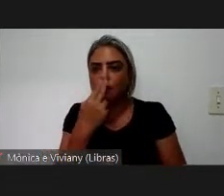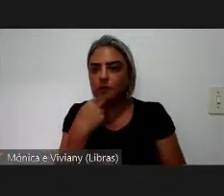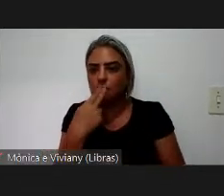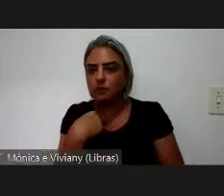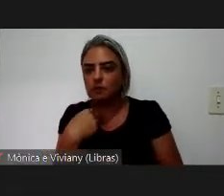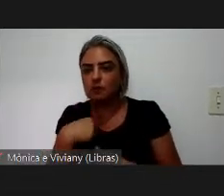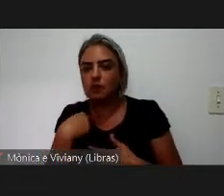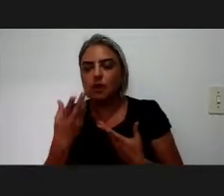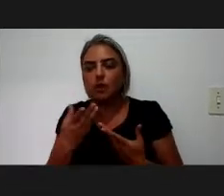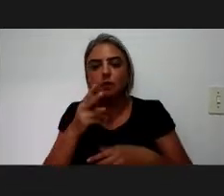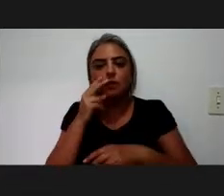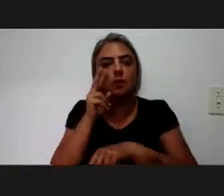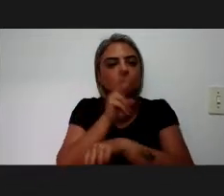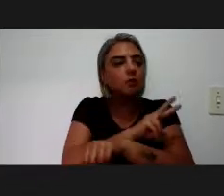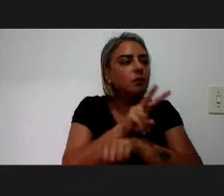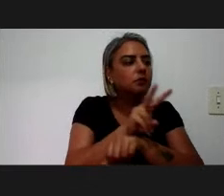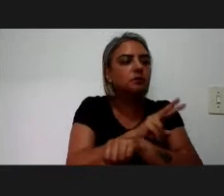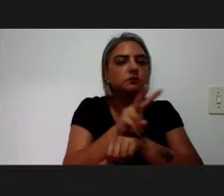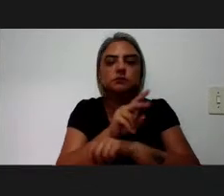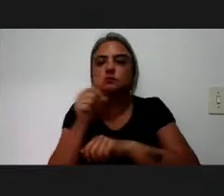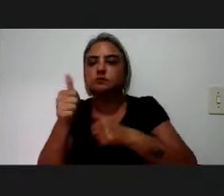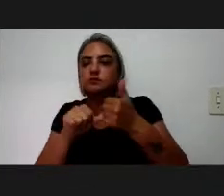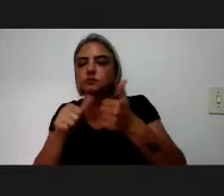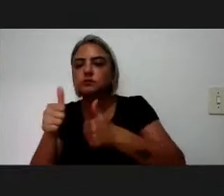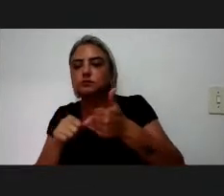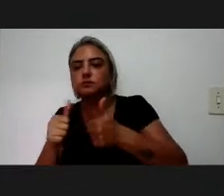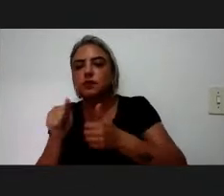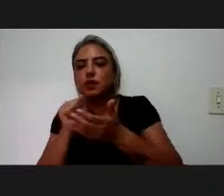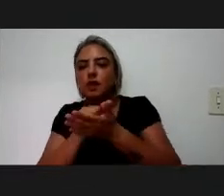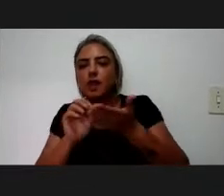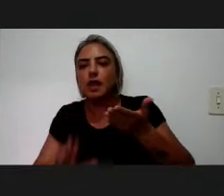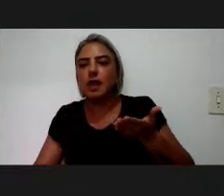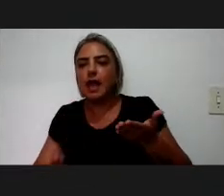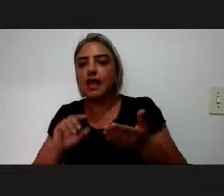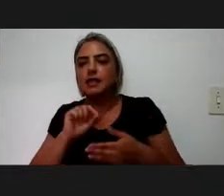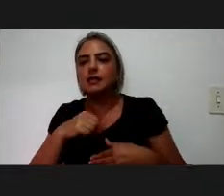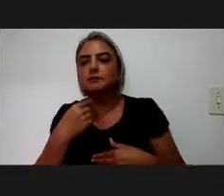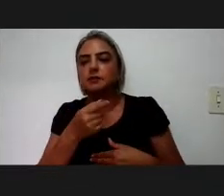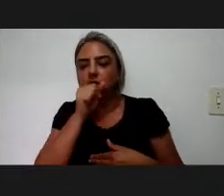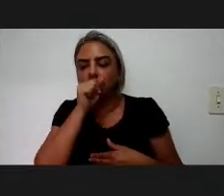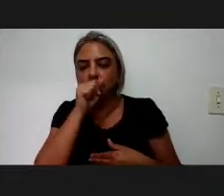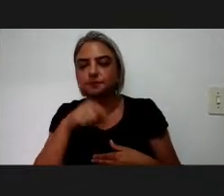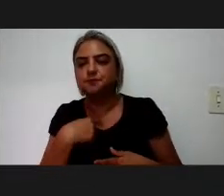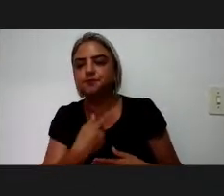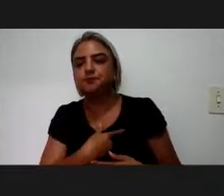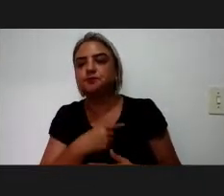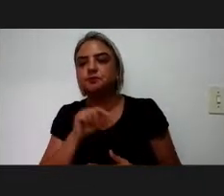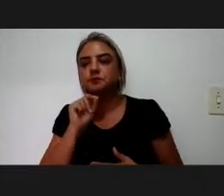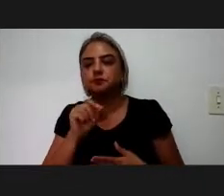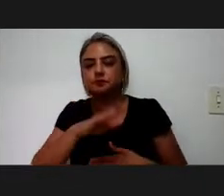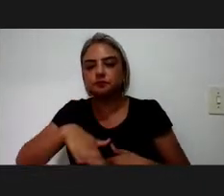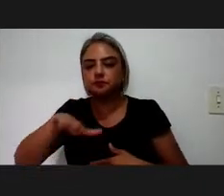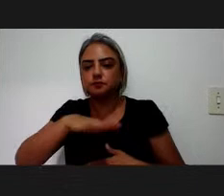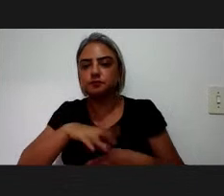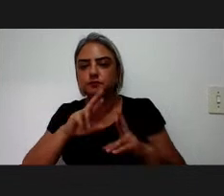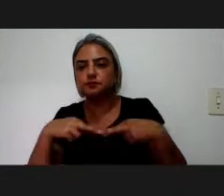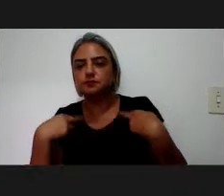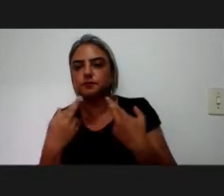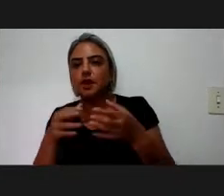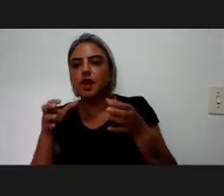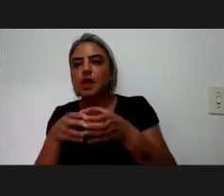primary care, nutrition, to monitoring the actions and activities that are